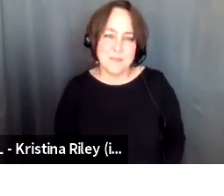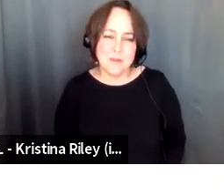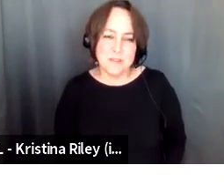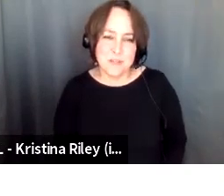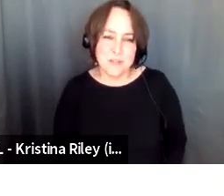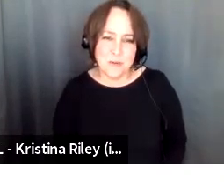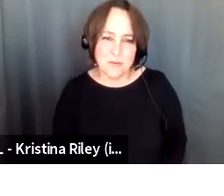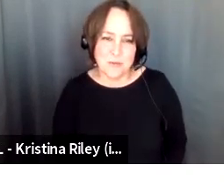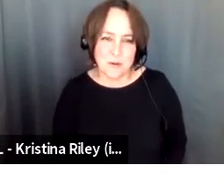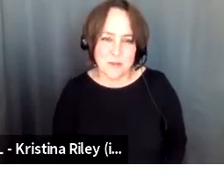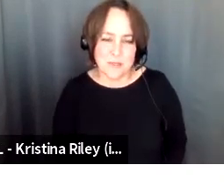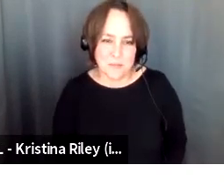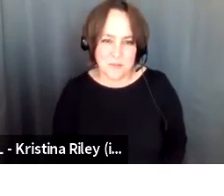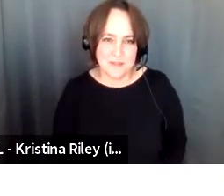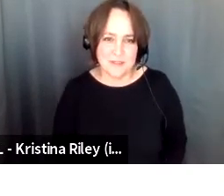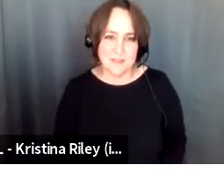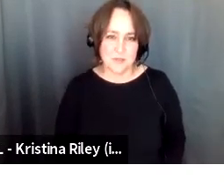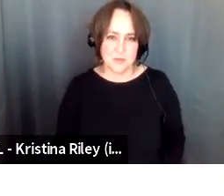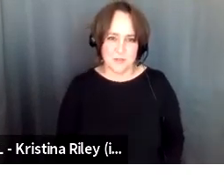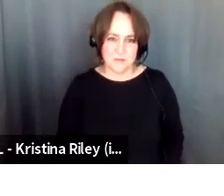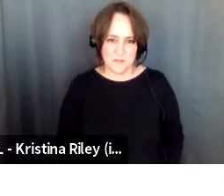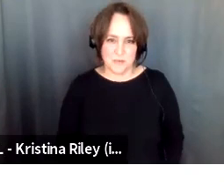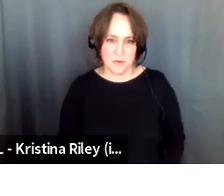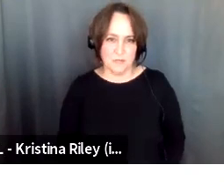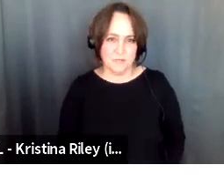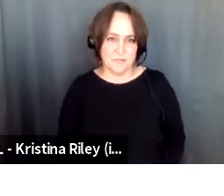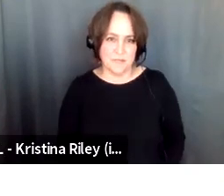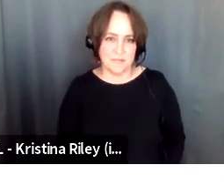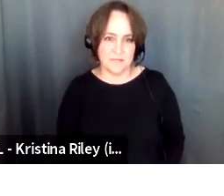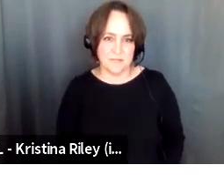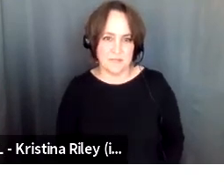It's important that you note the word thump in the description of this photo.